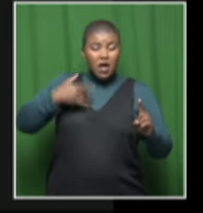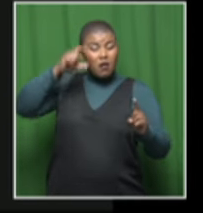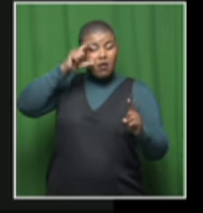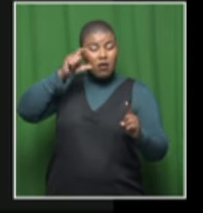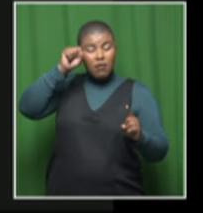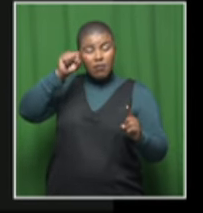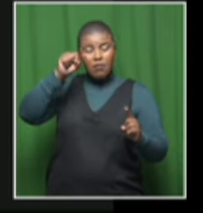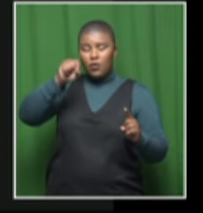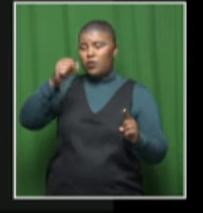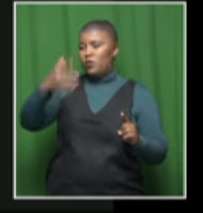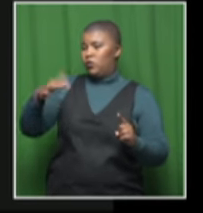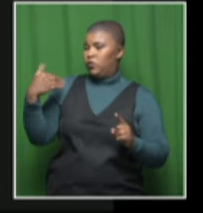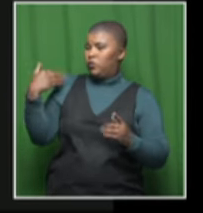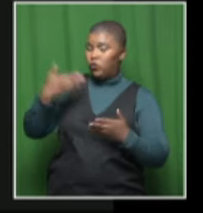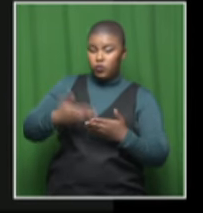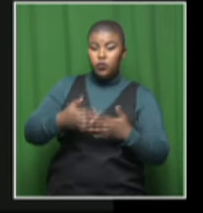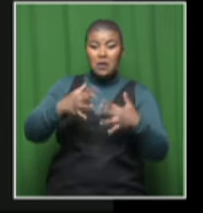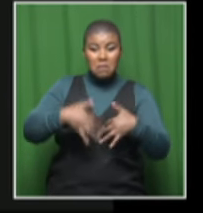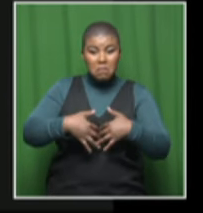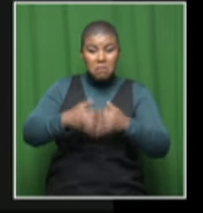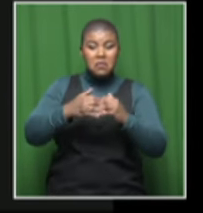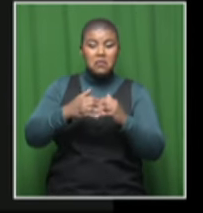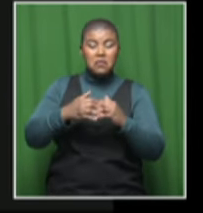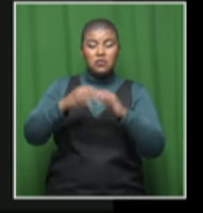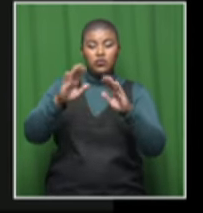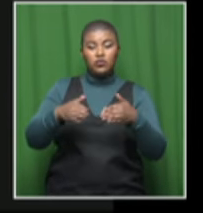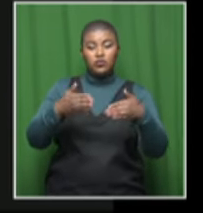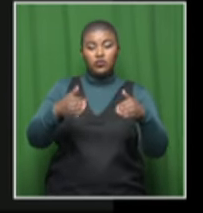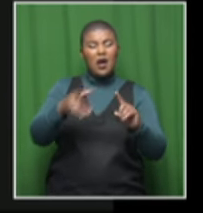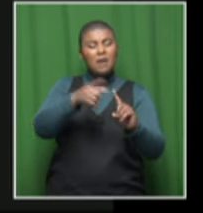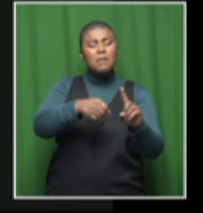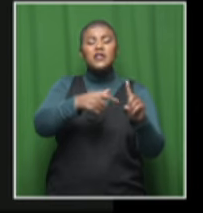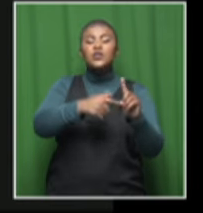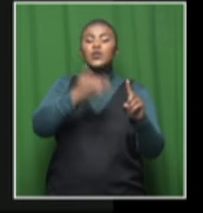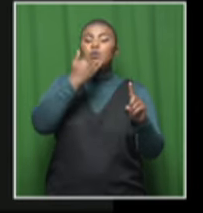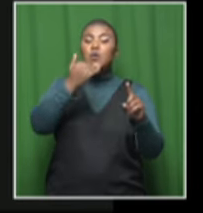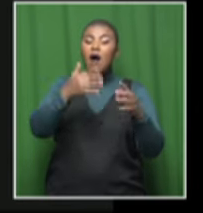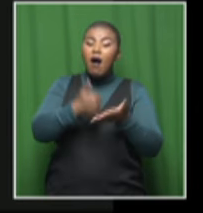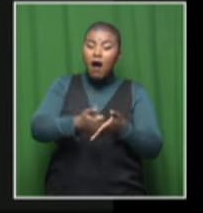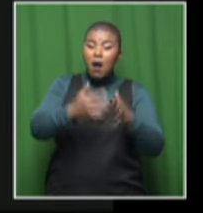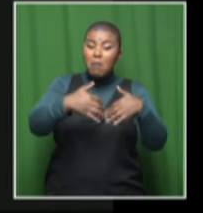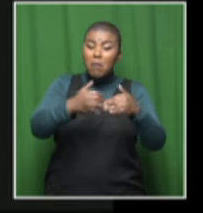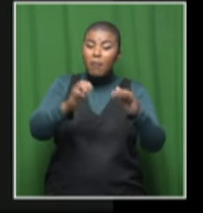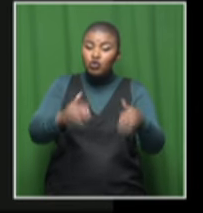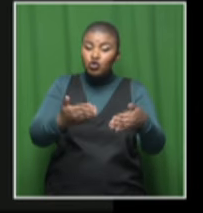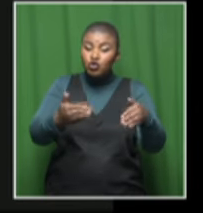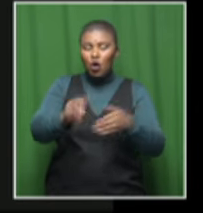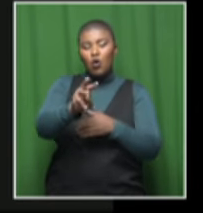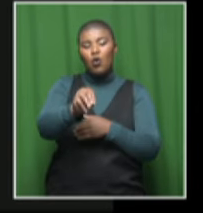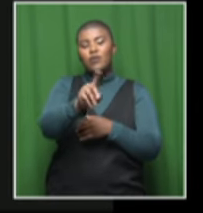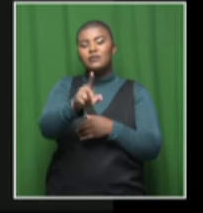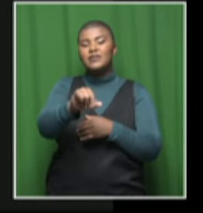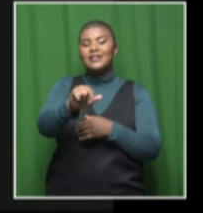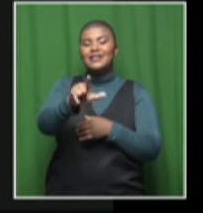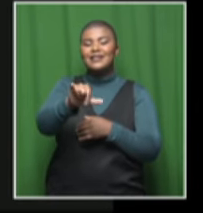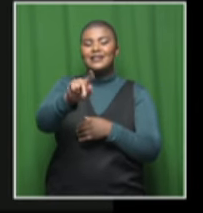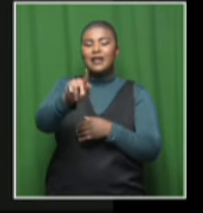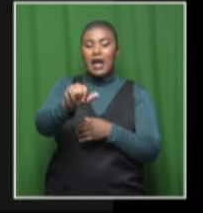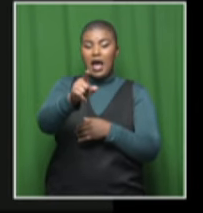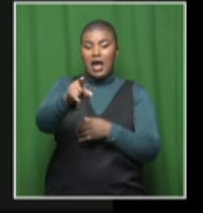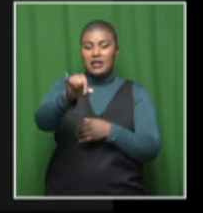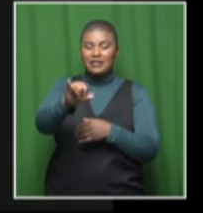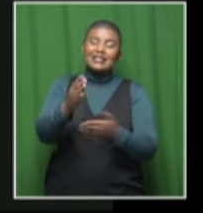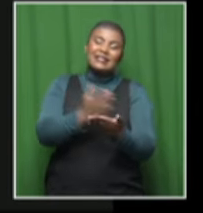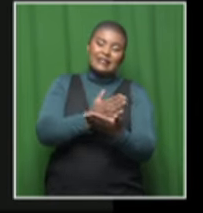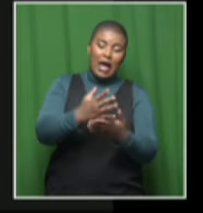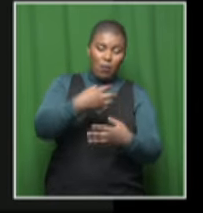And the composer, Professor Mzilika Zikumalo, took a lot from her own songs and the